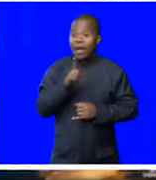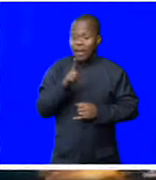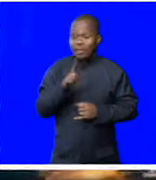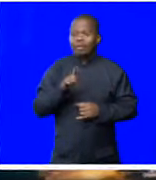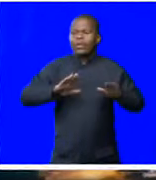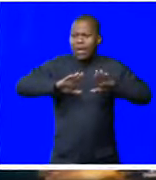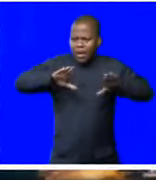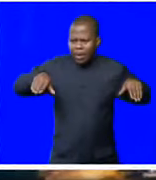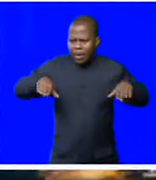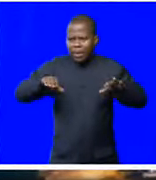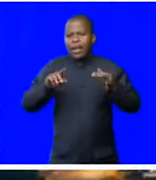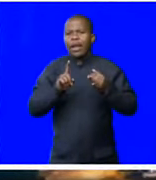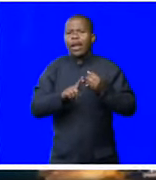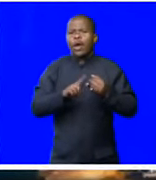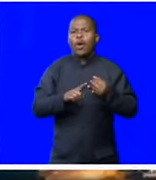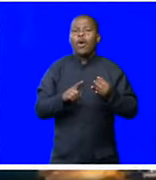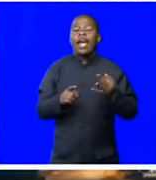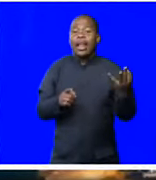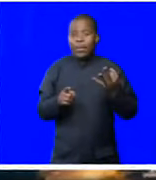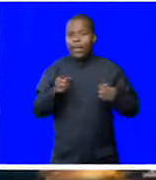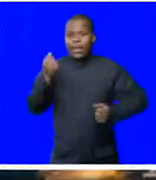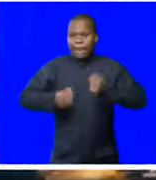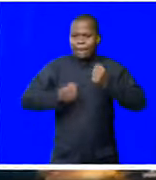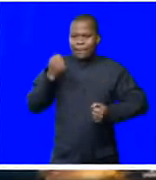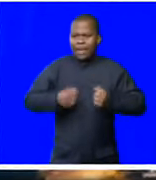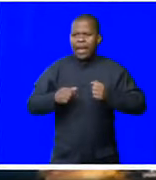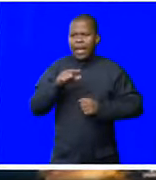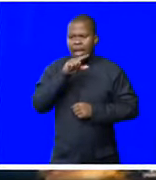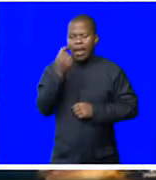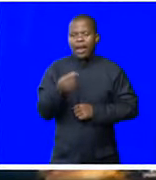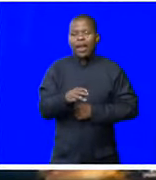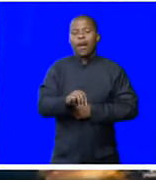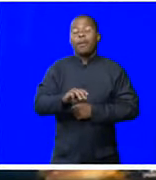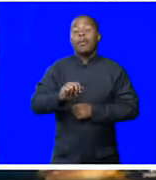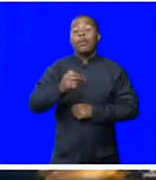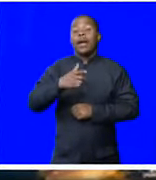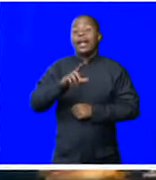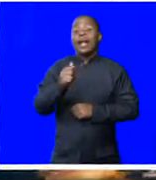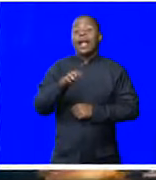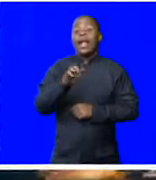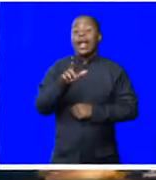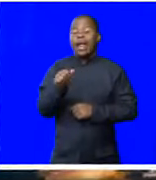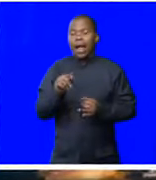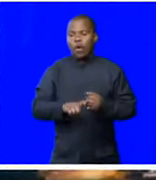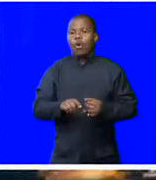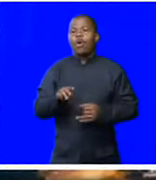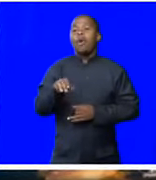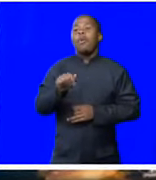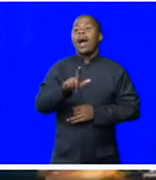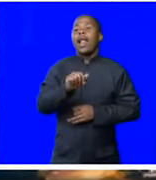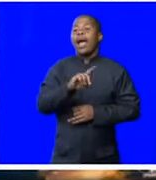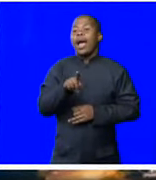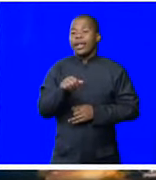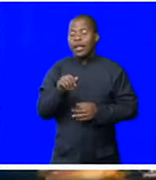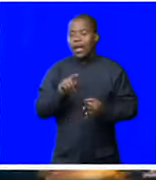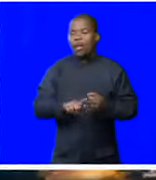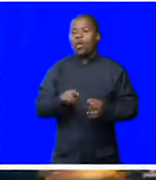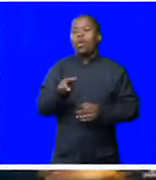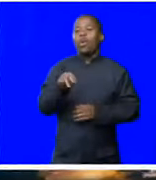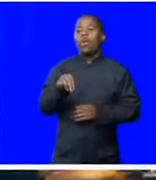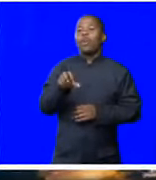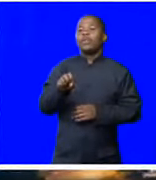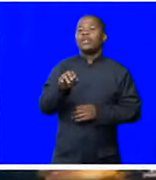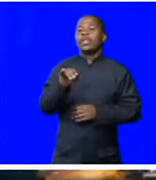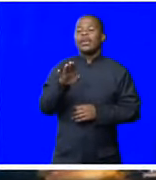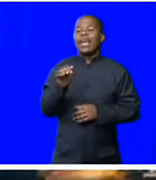was concluding his swimming competitions at this year's Games, while athletics trio Bonga Mahlalela, Ayanda Malaza and Menzwogu Mcebe had